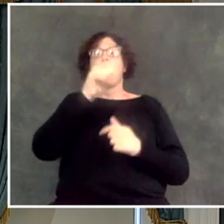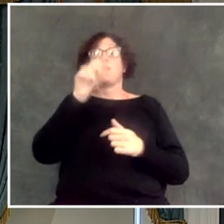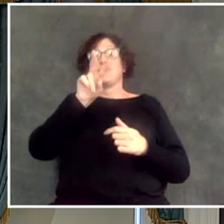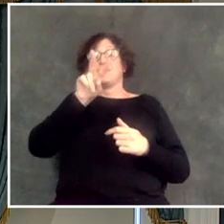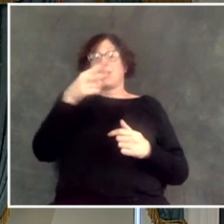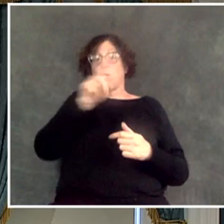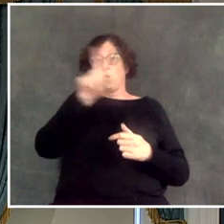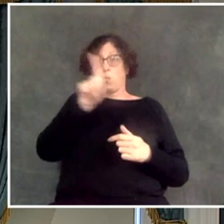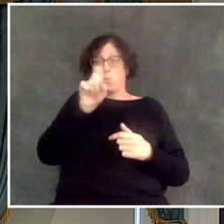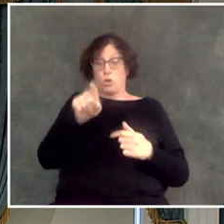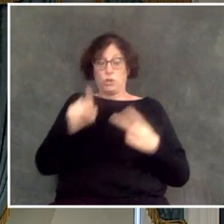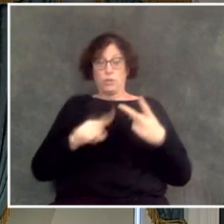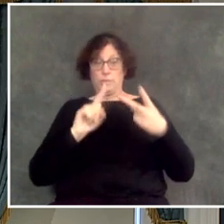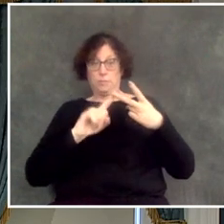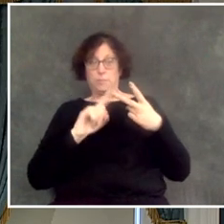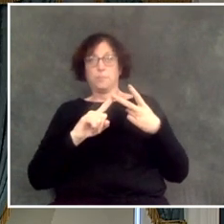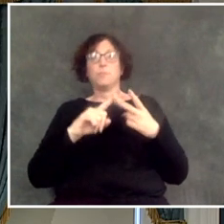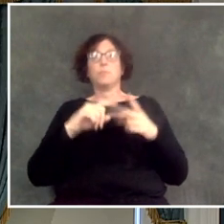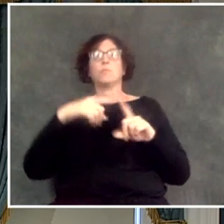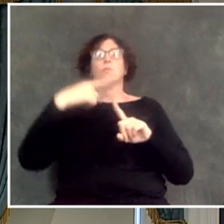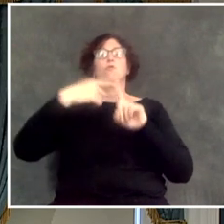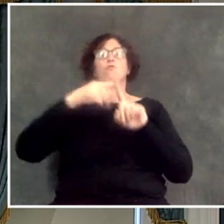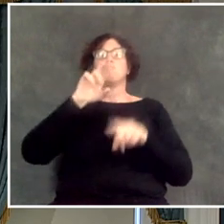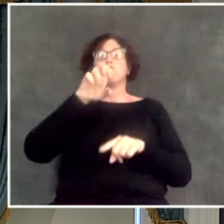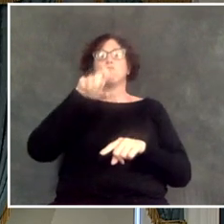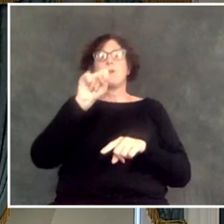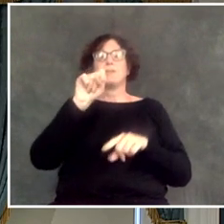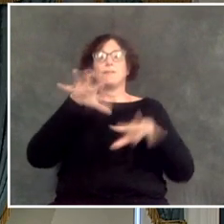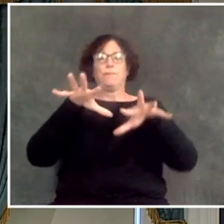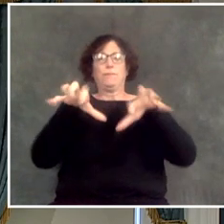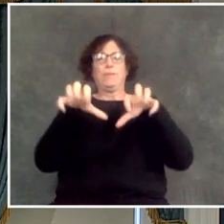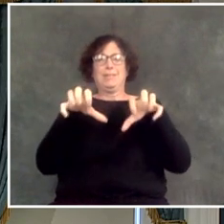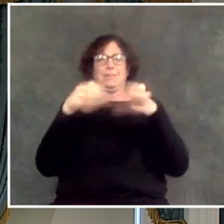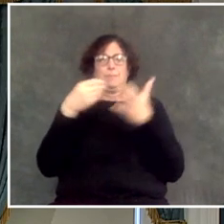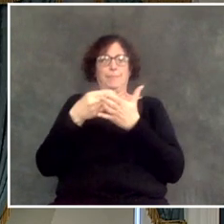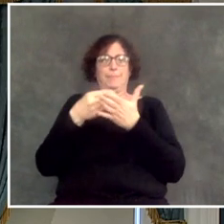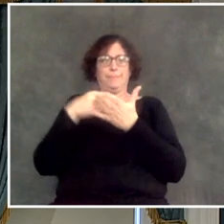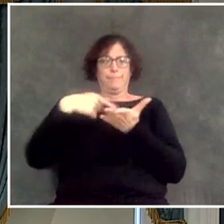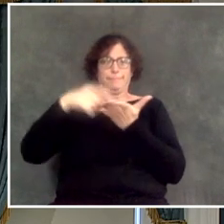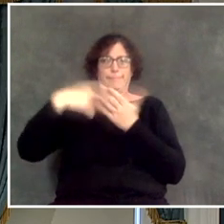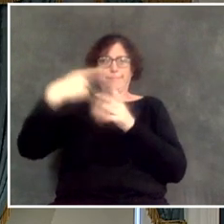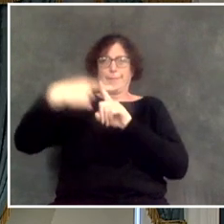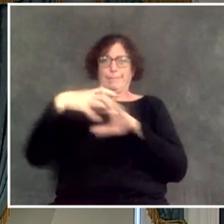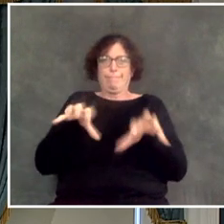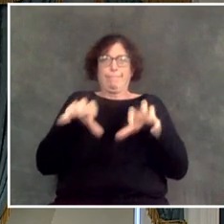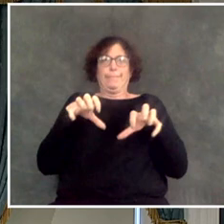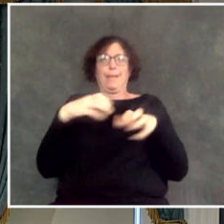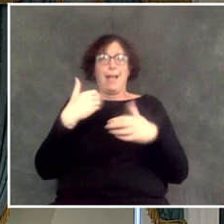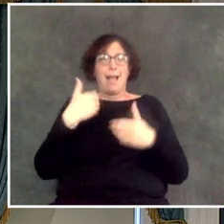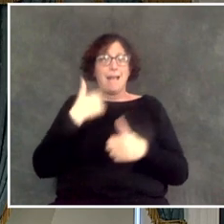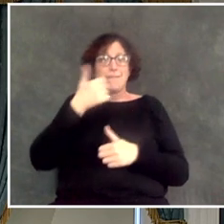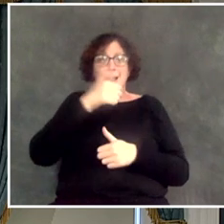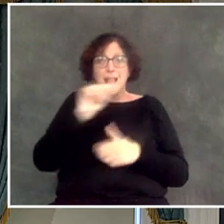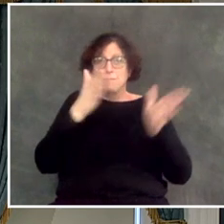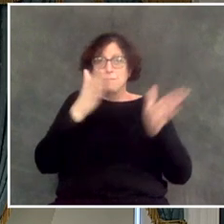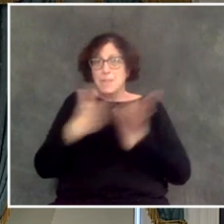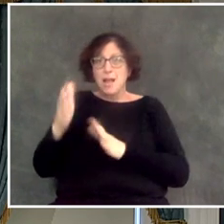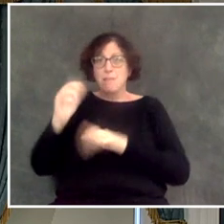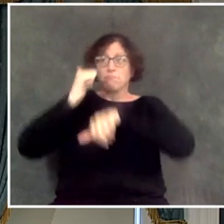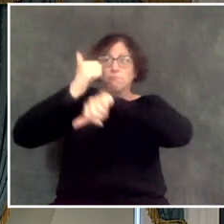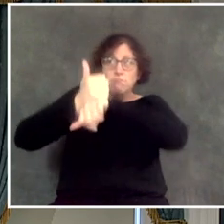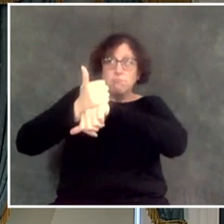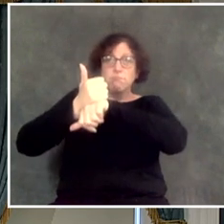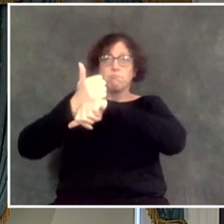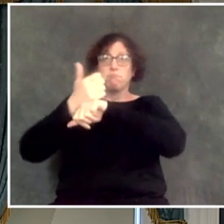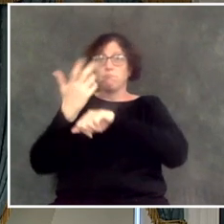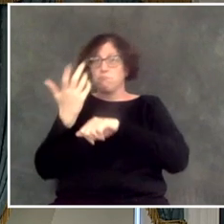the city is looking at or planning as the days continue to go on and people are having trouble